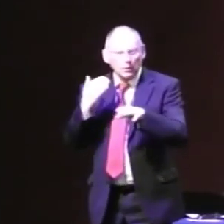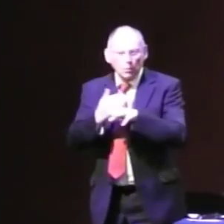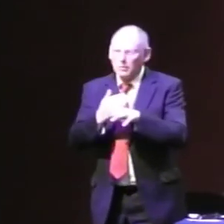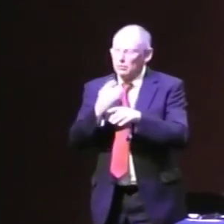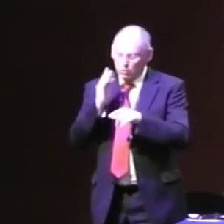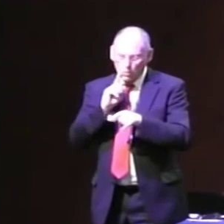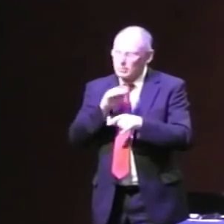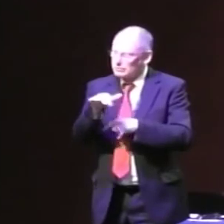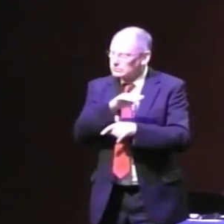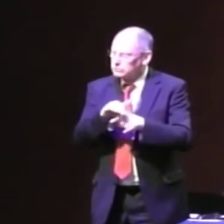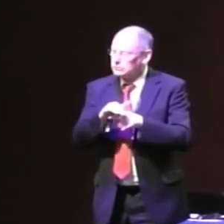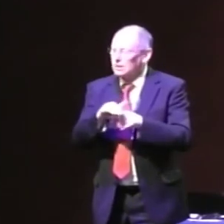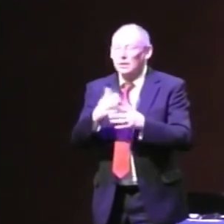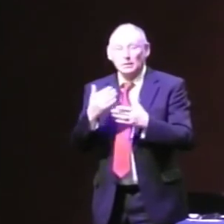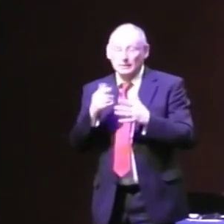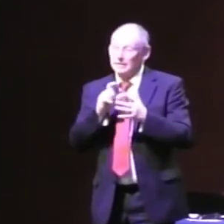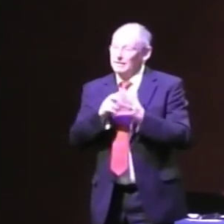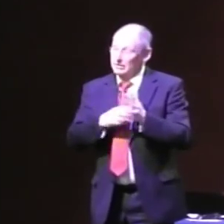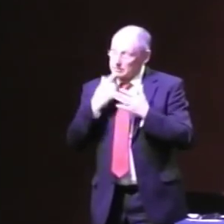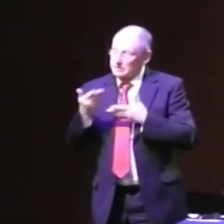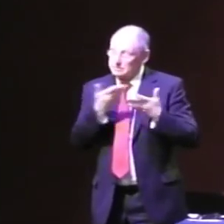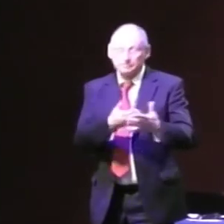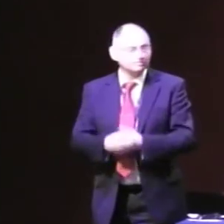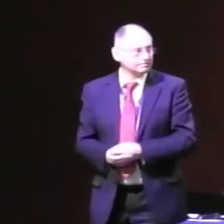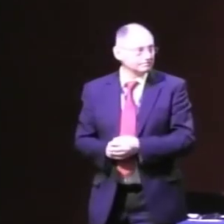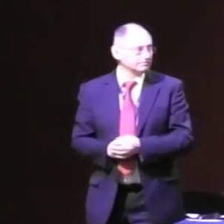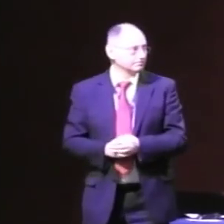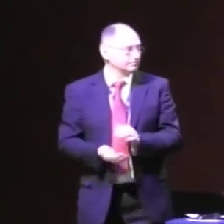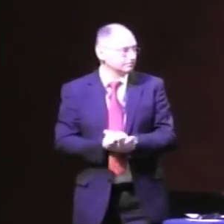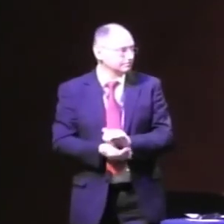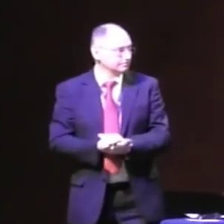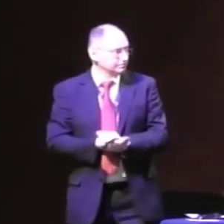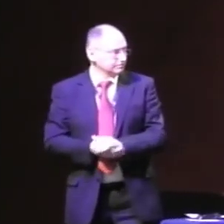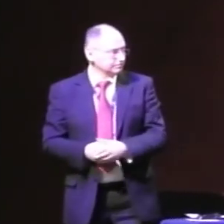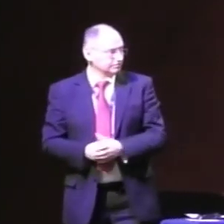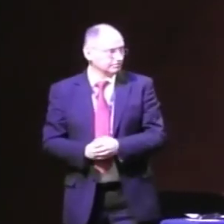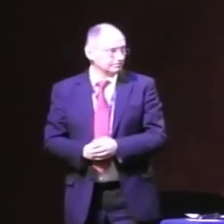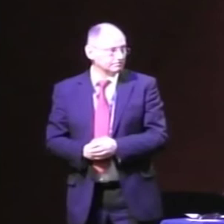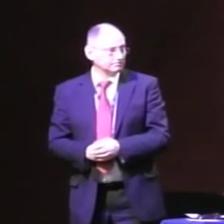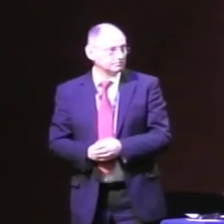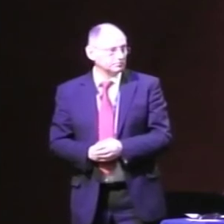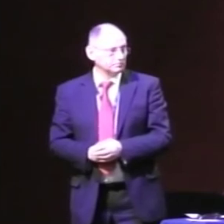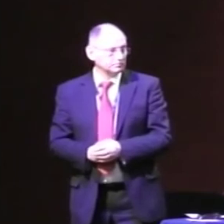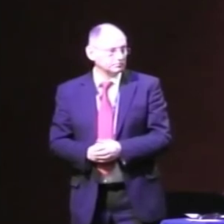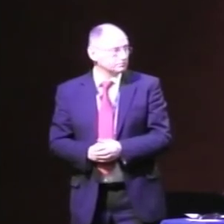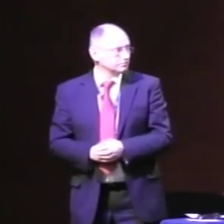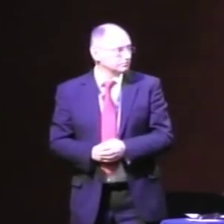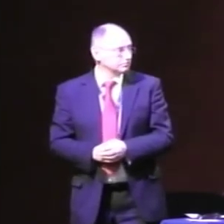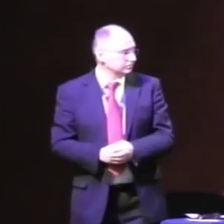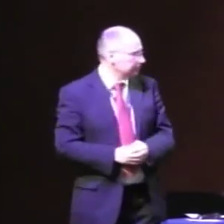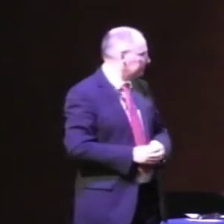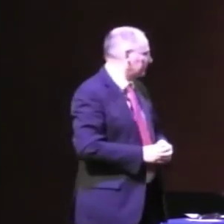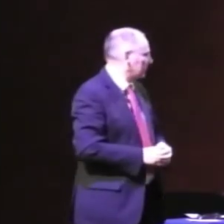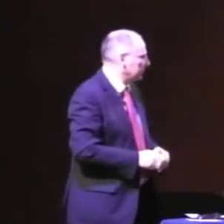workplace and society. Davina, please address the Congress. I can't see if that's all. It shouldn't be on that.